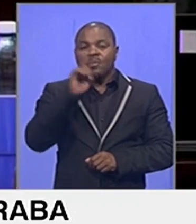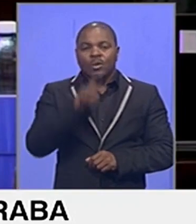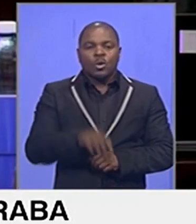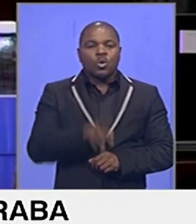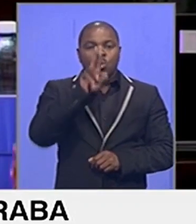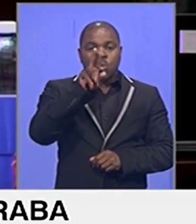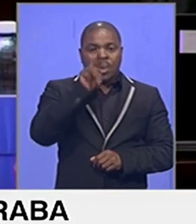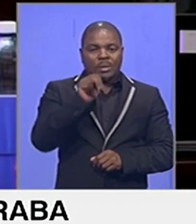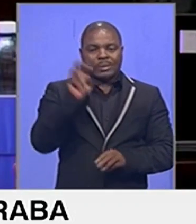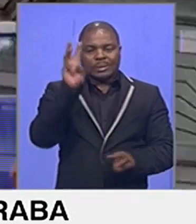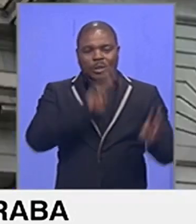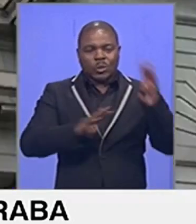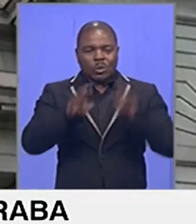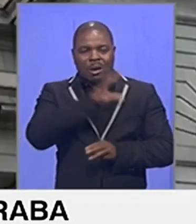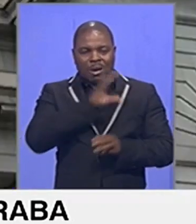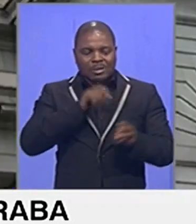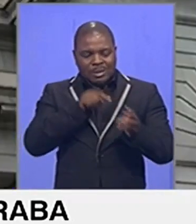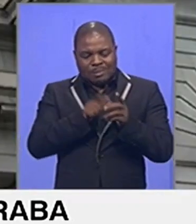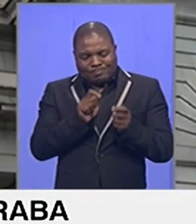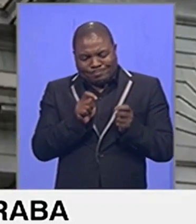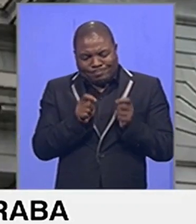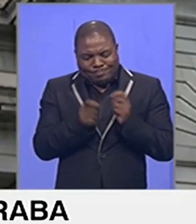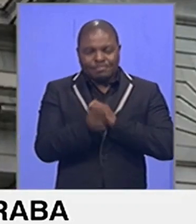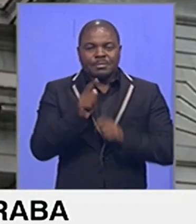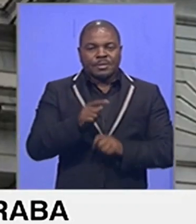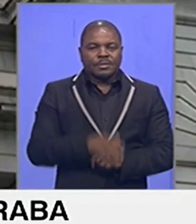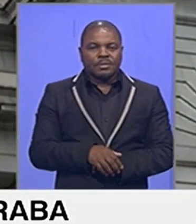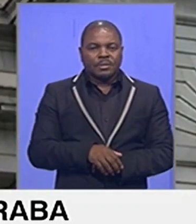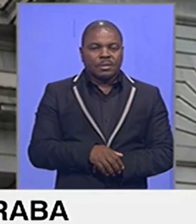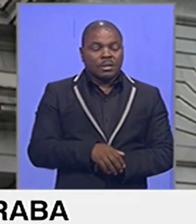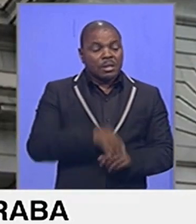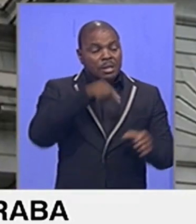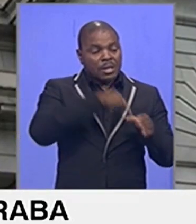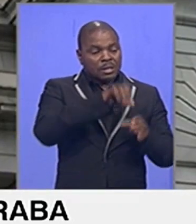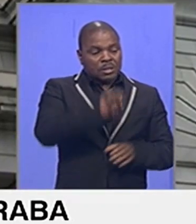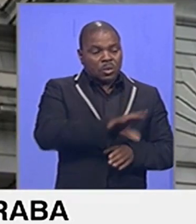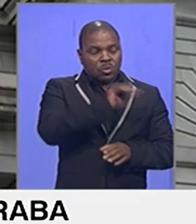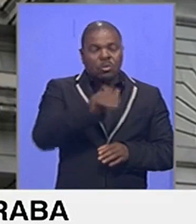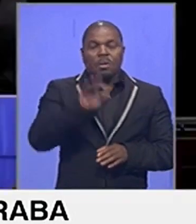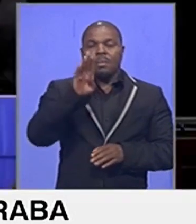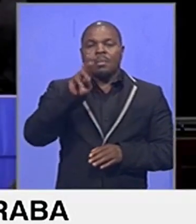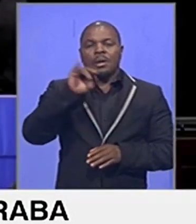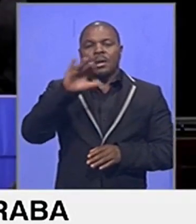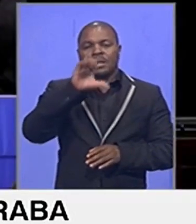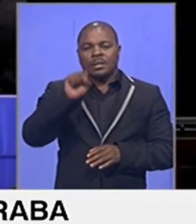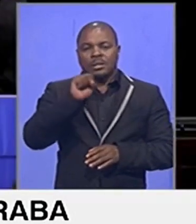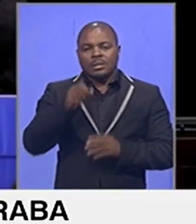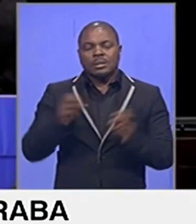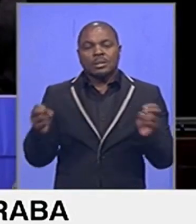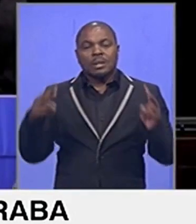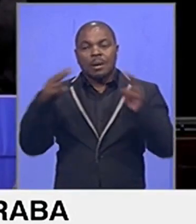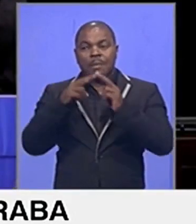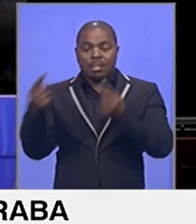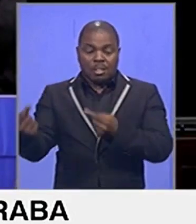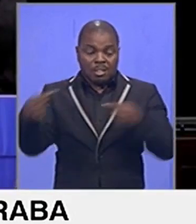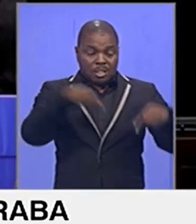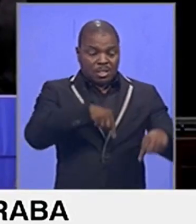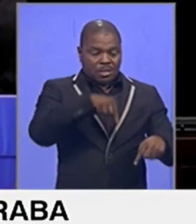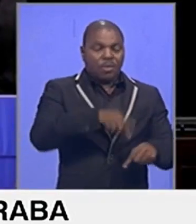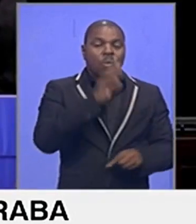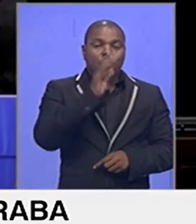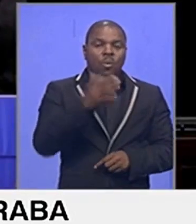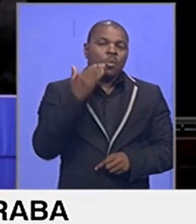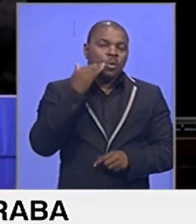Nations Security Council. Afrika Borwa e tlo amohela baeti sebokeng sa BRICS e leng ho tshwarwa ka kgwedi ya Phato. O boetse